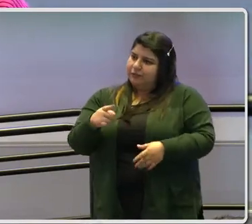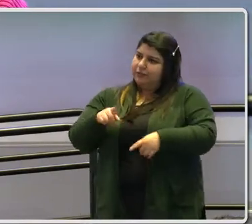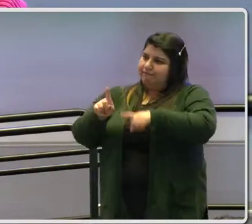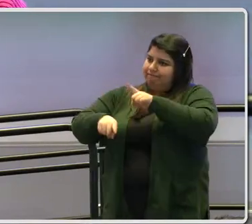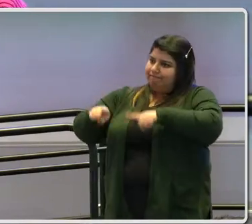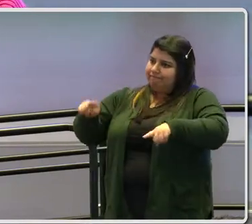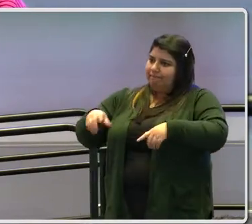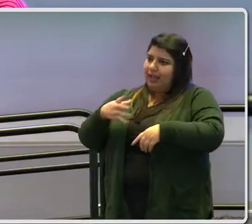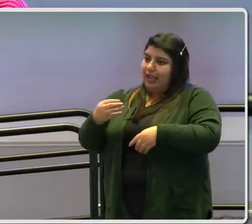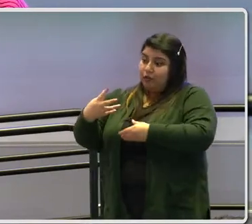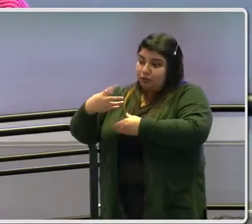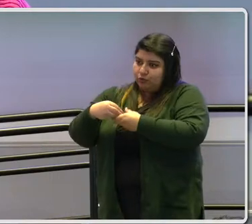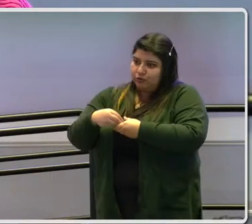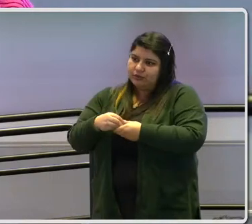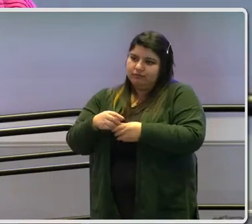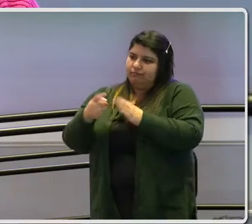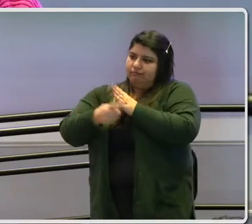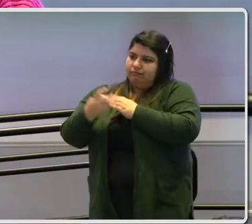a shared practice,